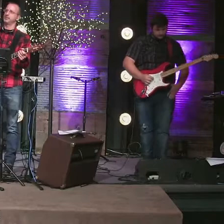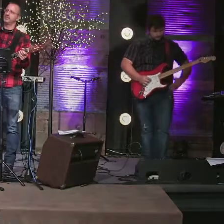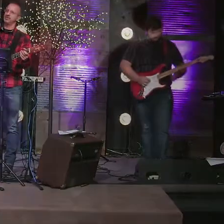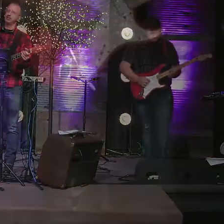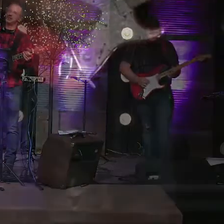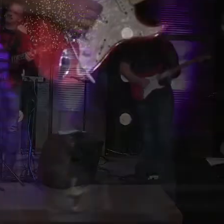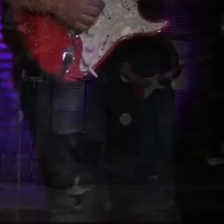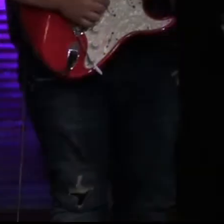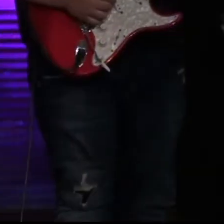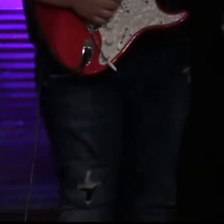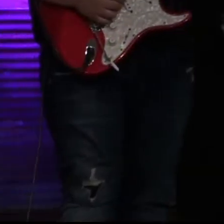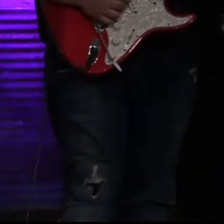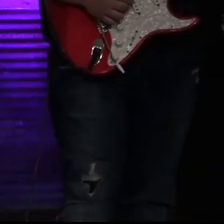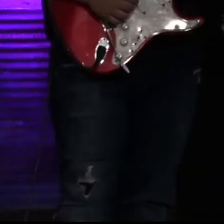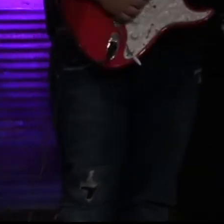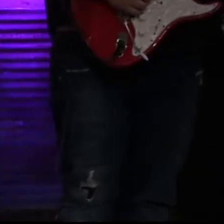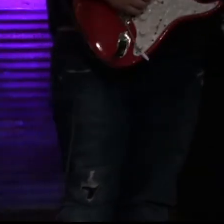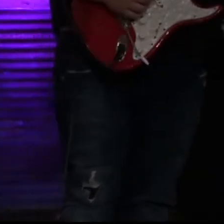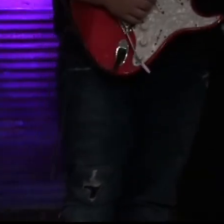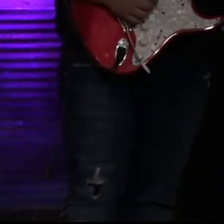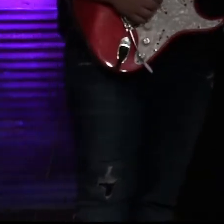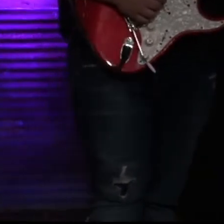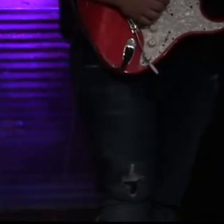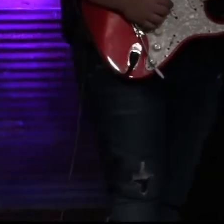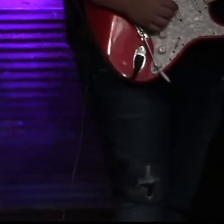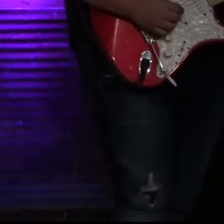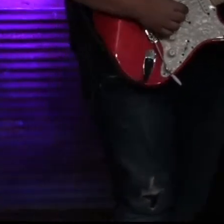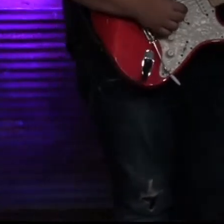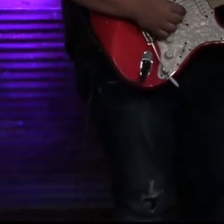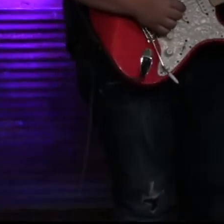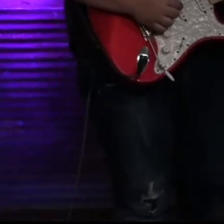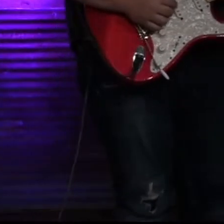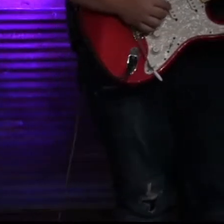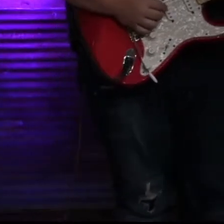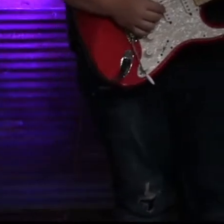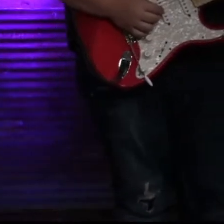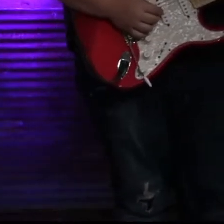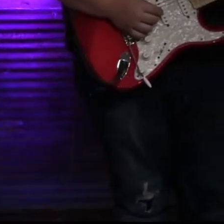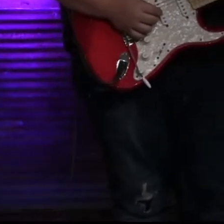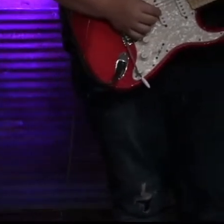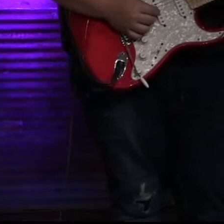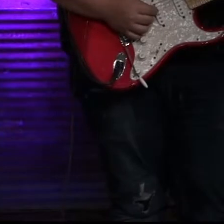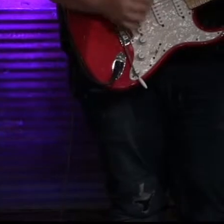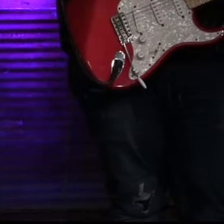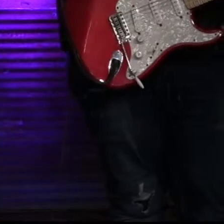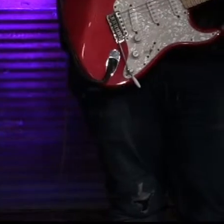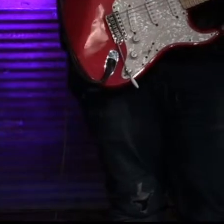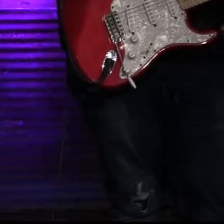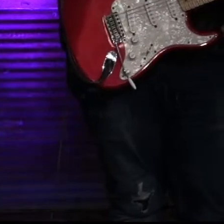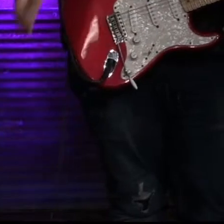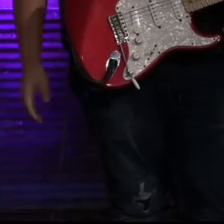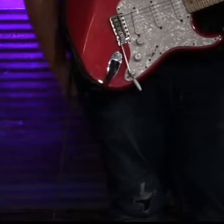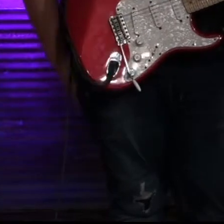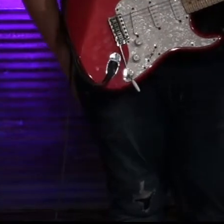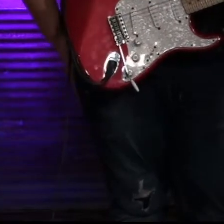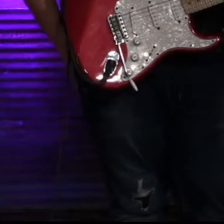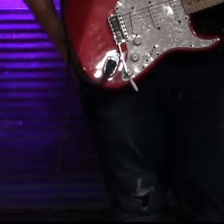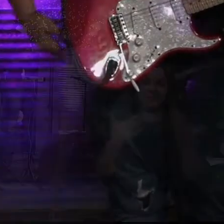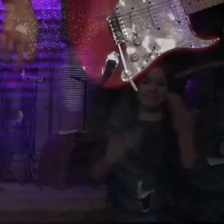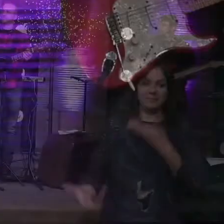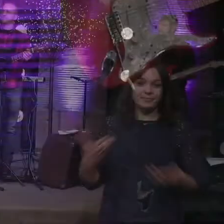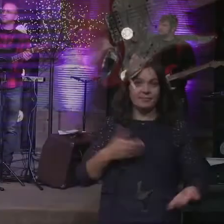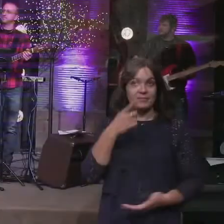there. The sun's shining down on us here this morning. And I just want to grab a little clip from Miss